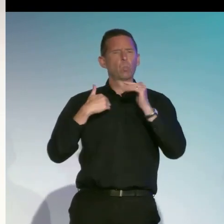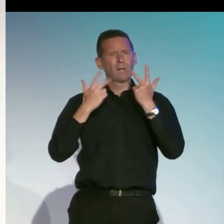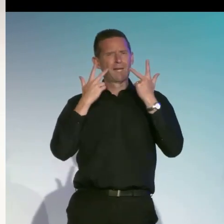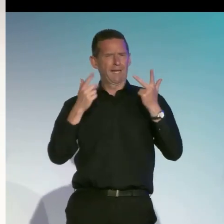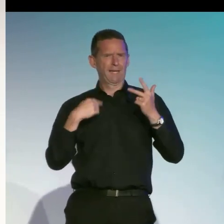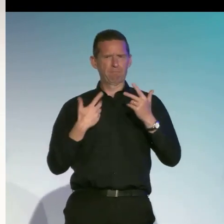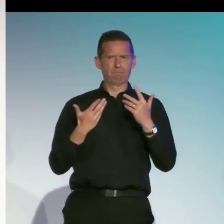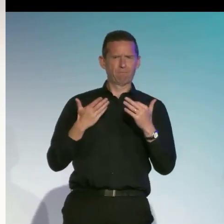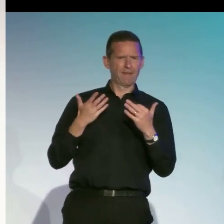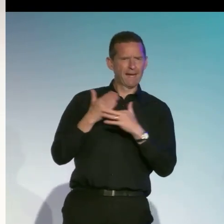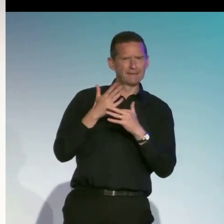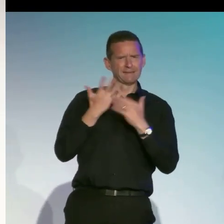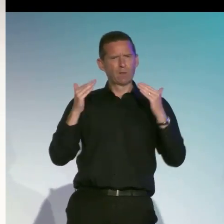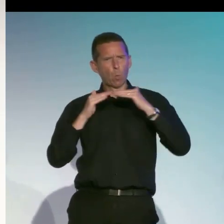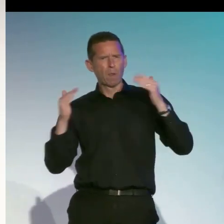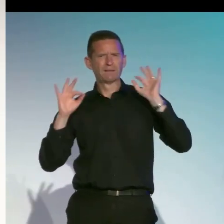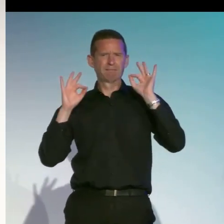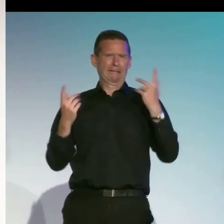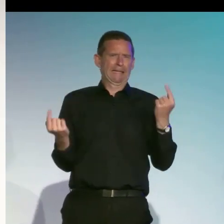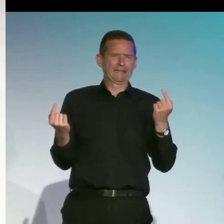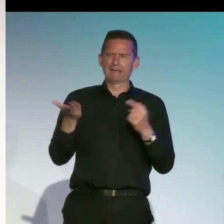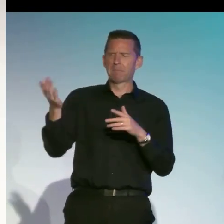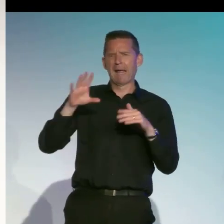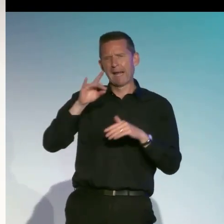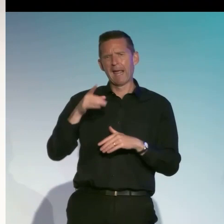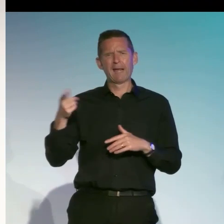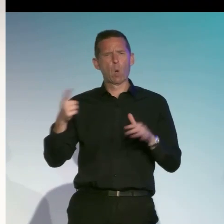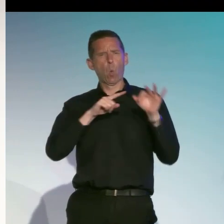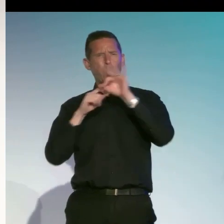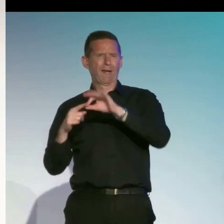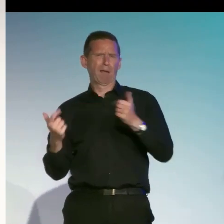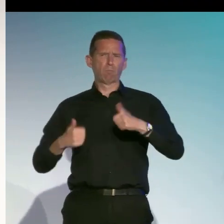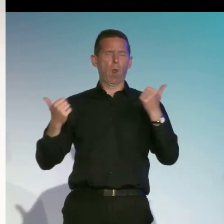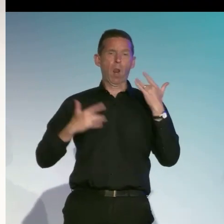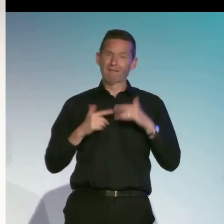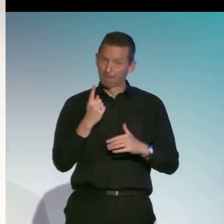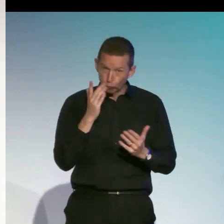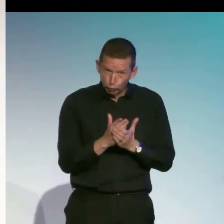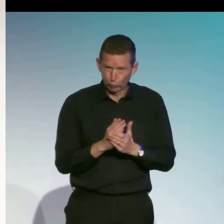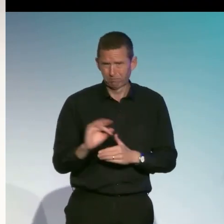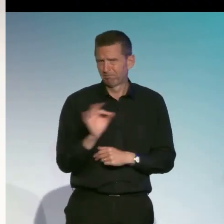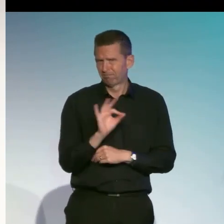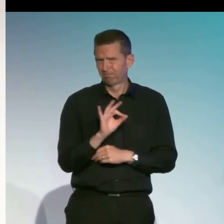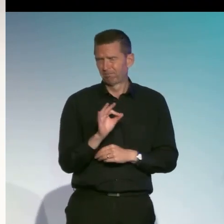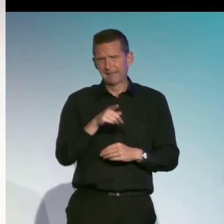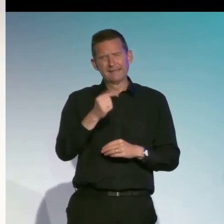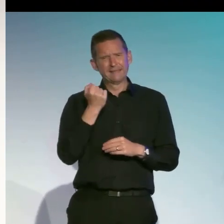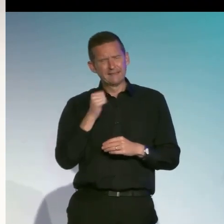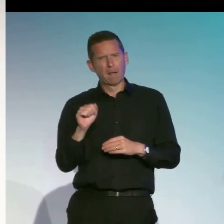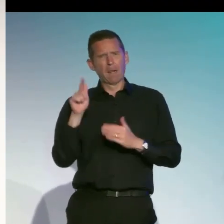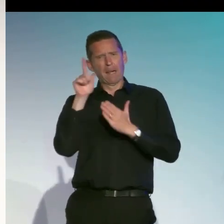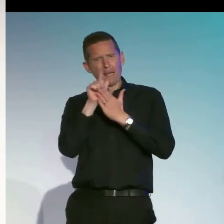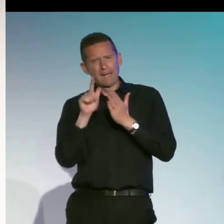it's easy to be gay or to be queer. And yet we know that that isn't the case. There are still legal